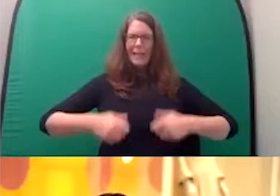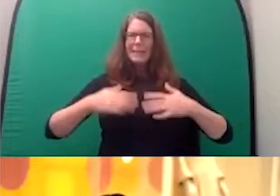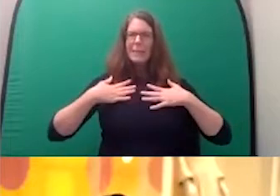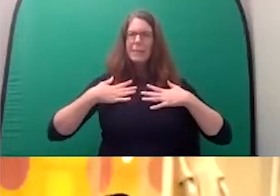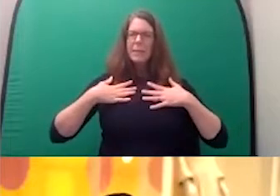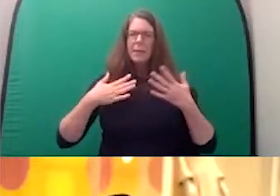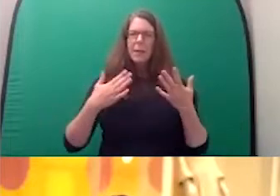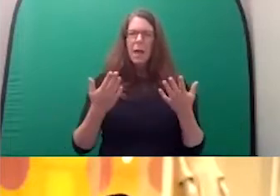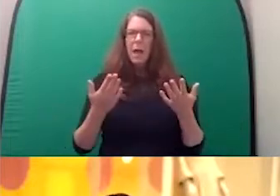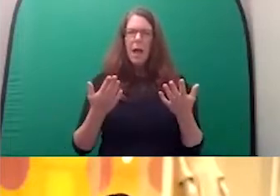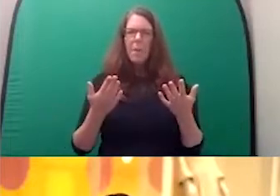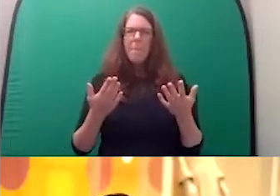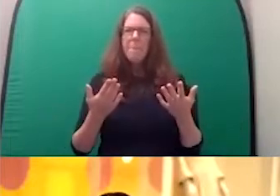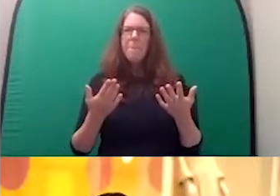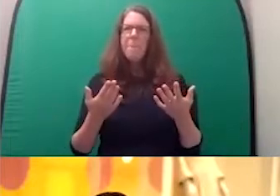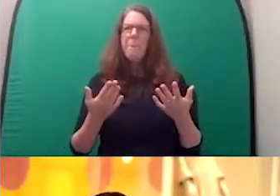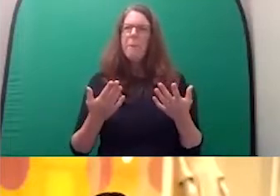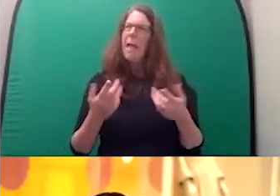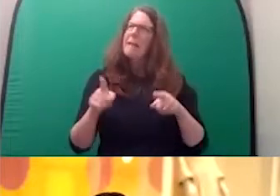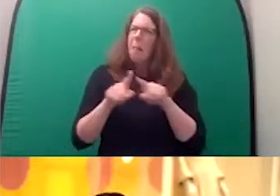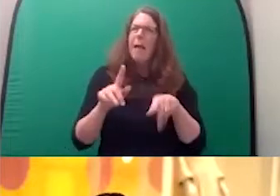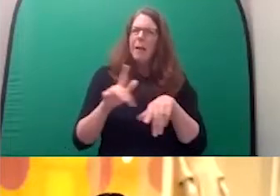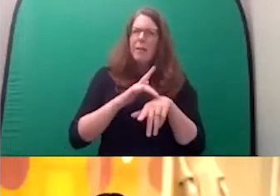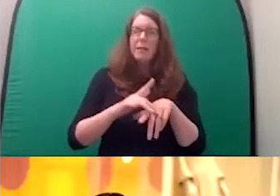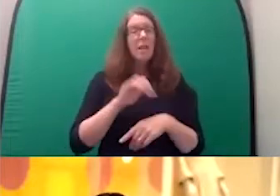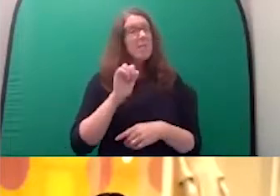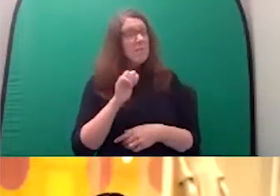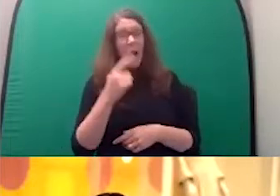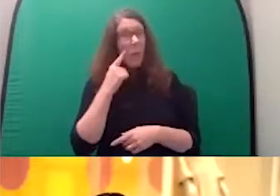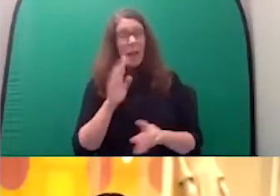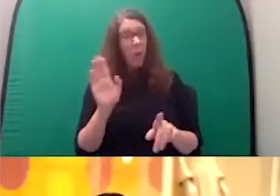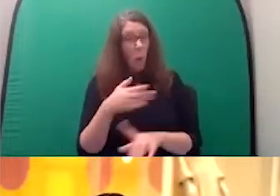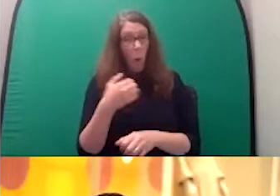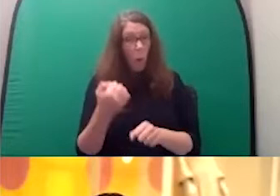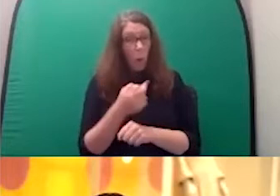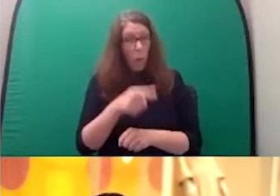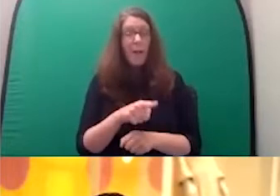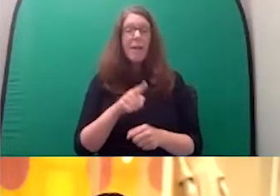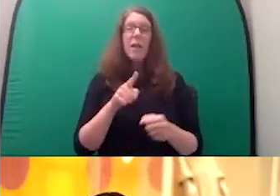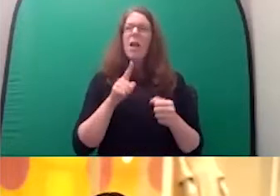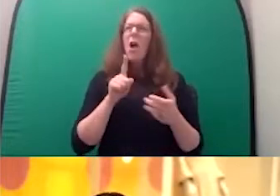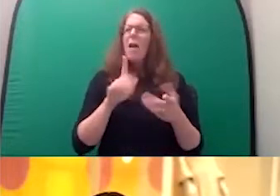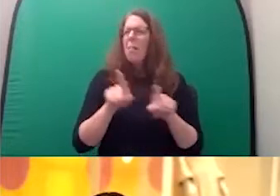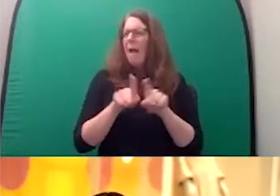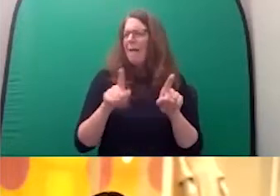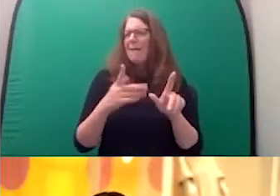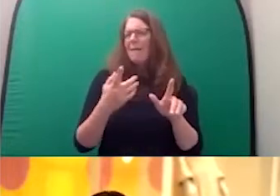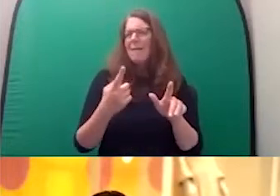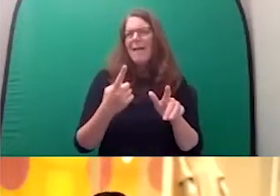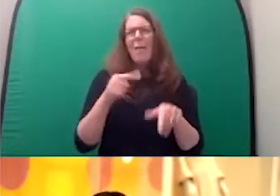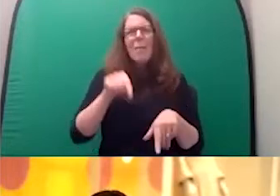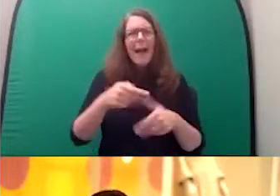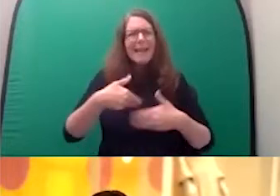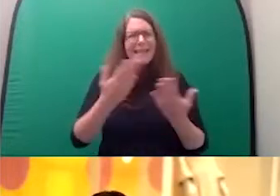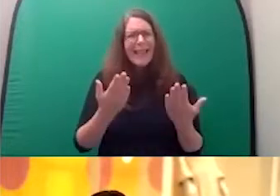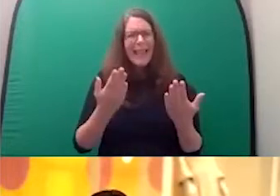day. I think we all do that. I just touched on it earlier. I mean, you do tapping into the right thing and making you feel ready for that day,